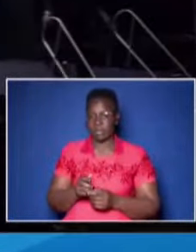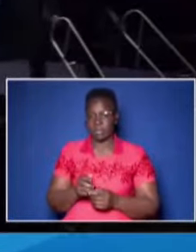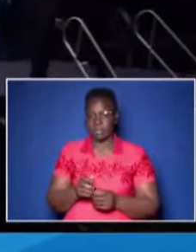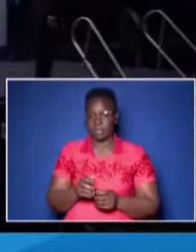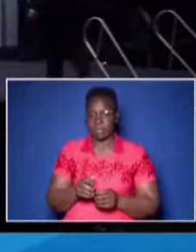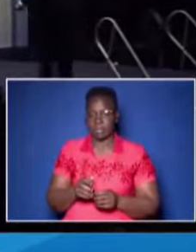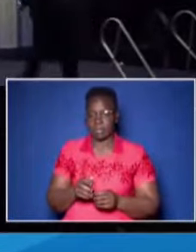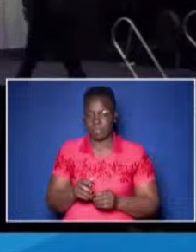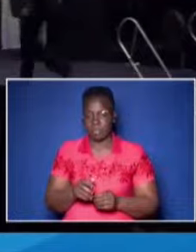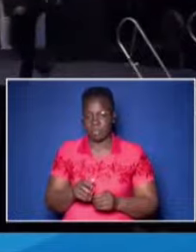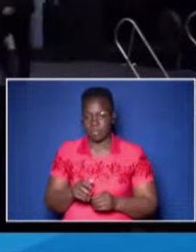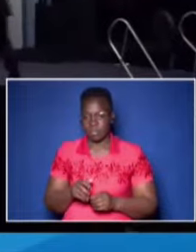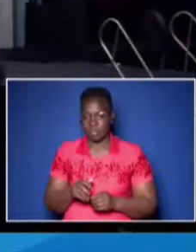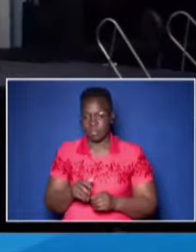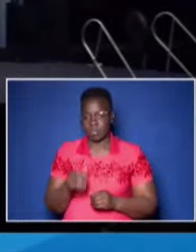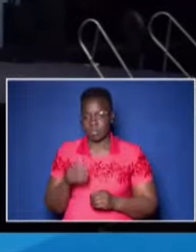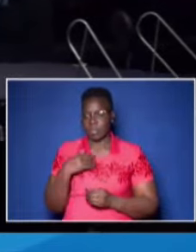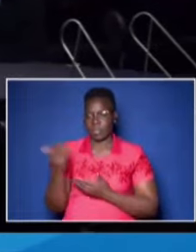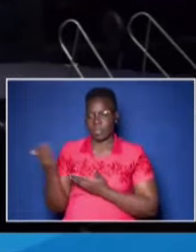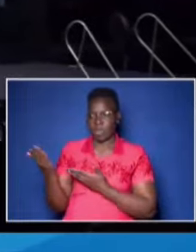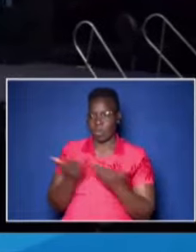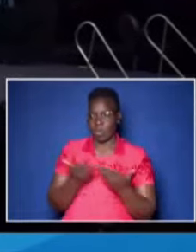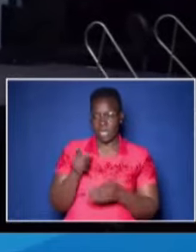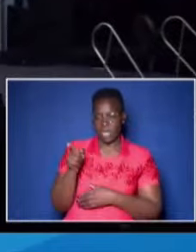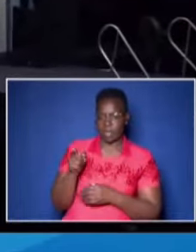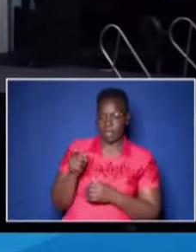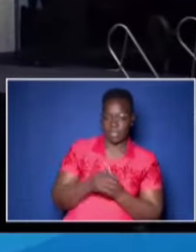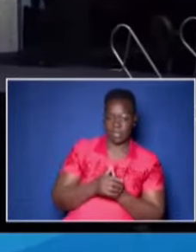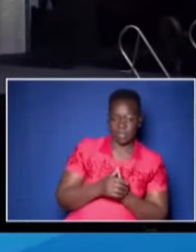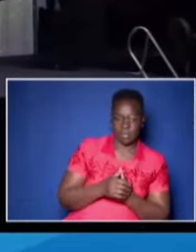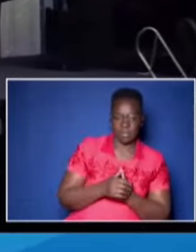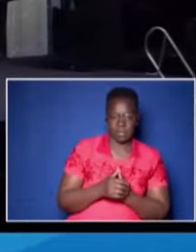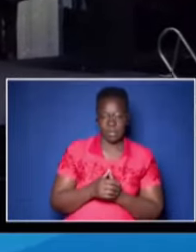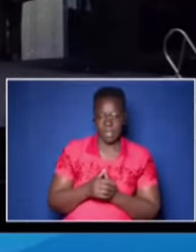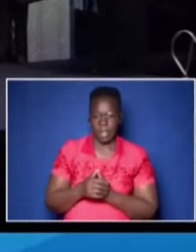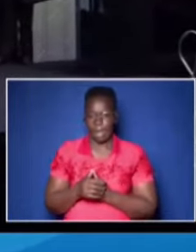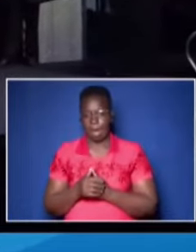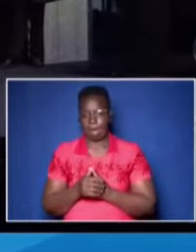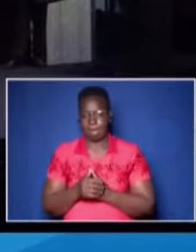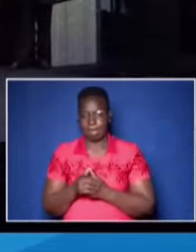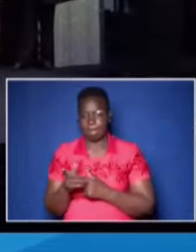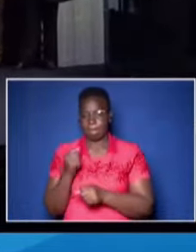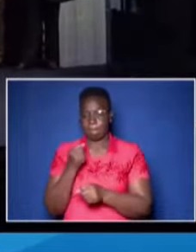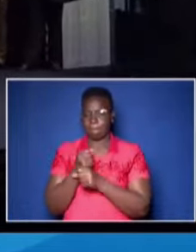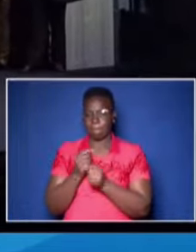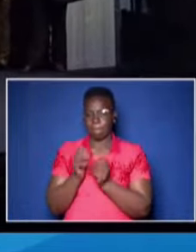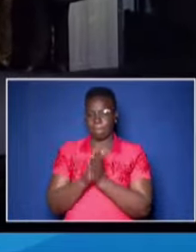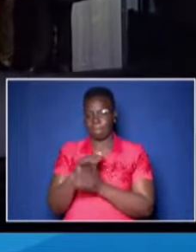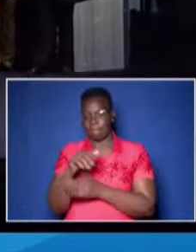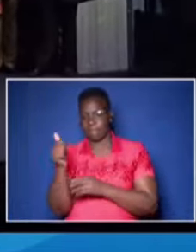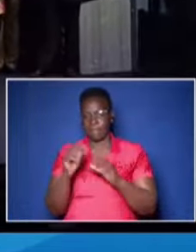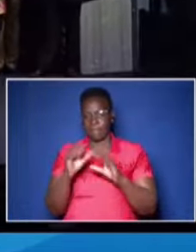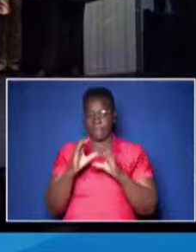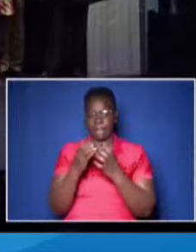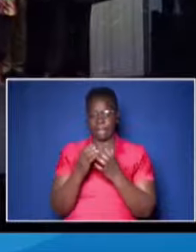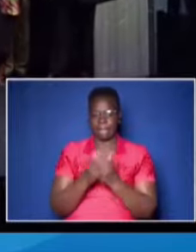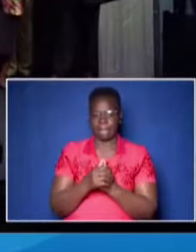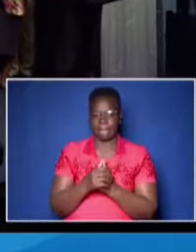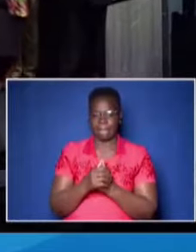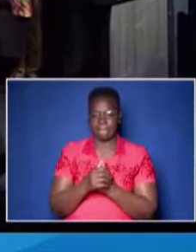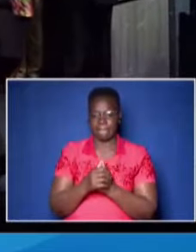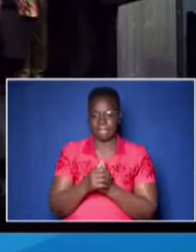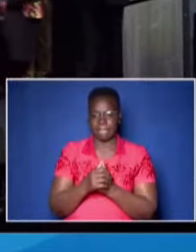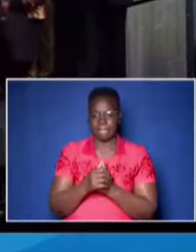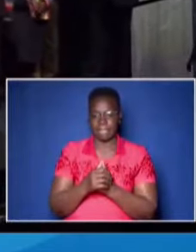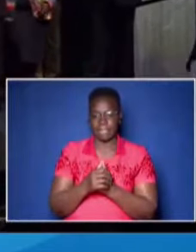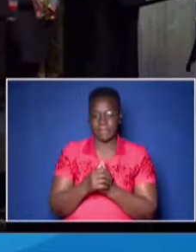to come and he works with a company called SEL friends with me